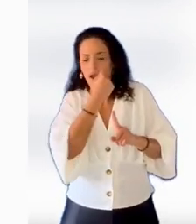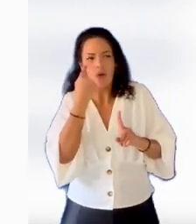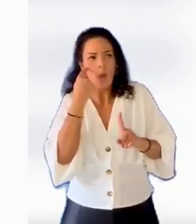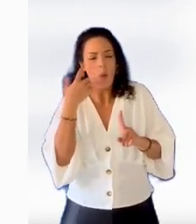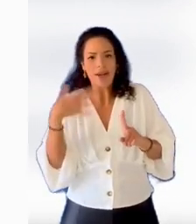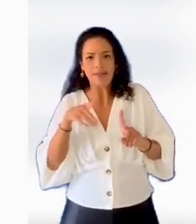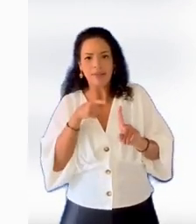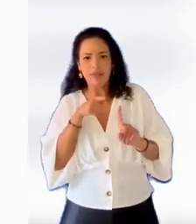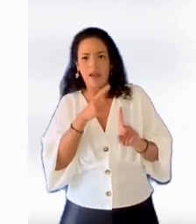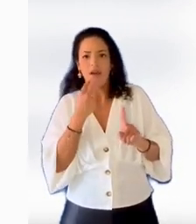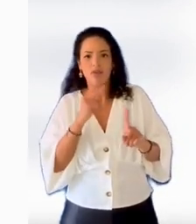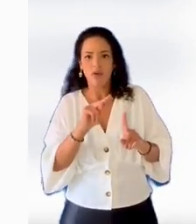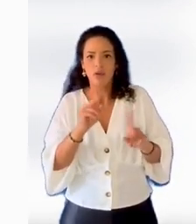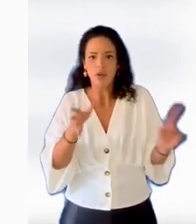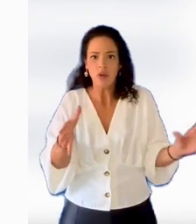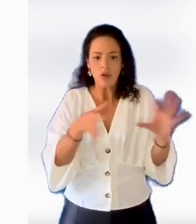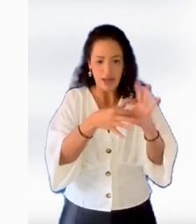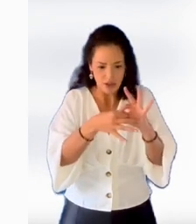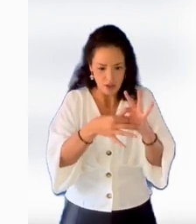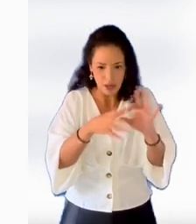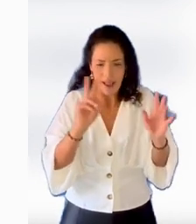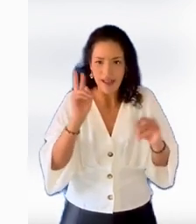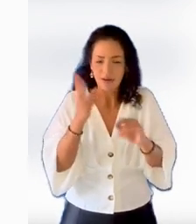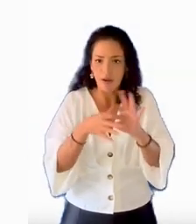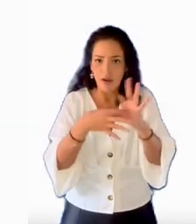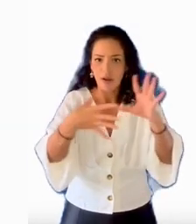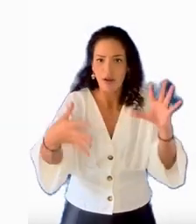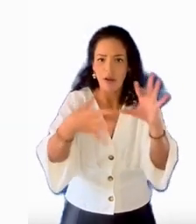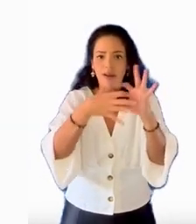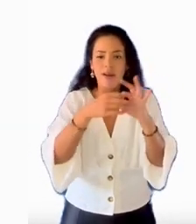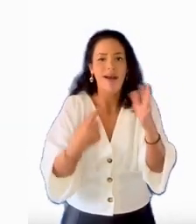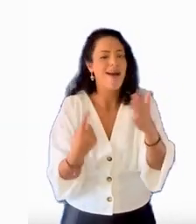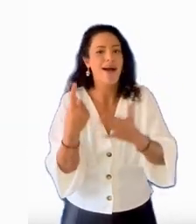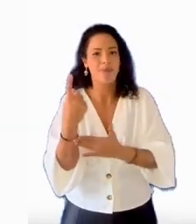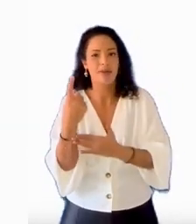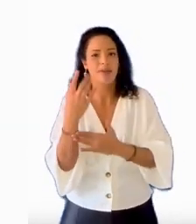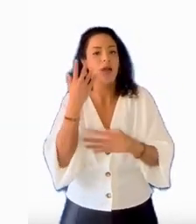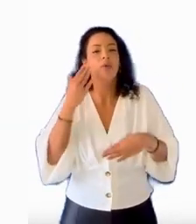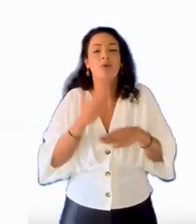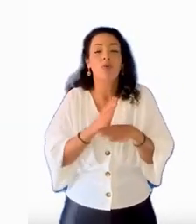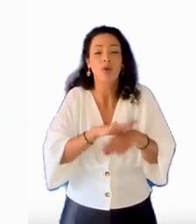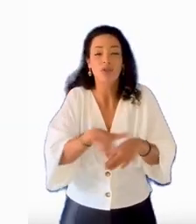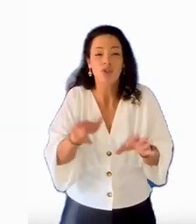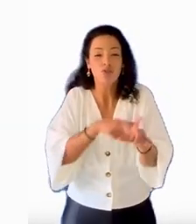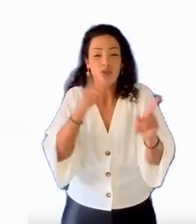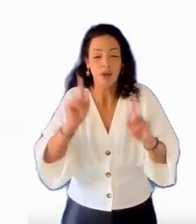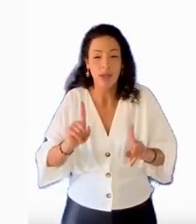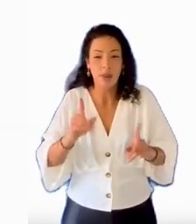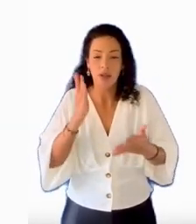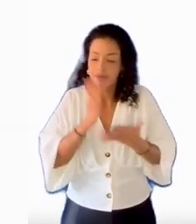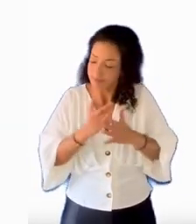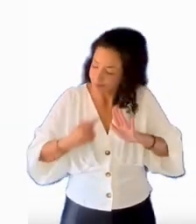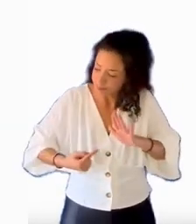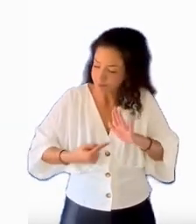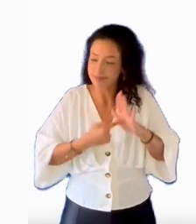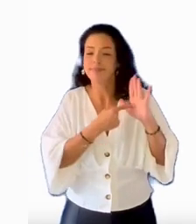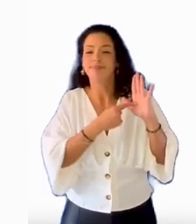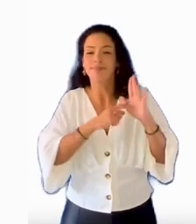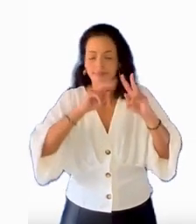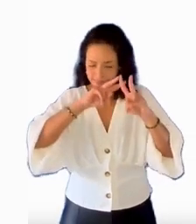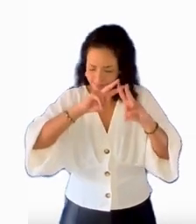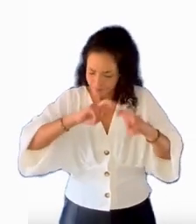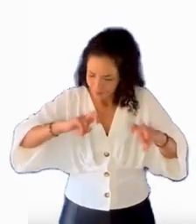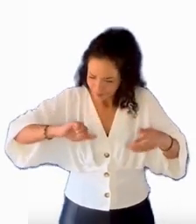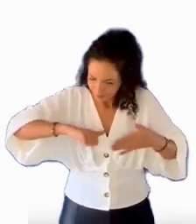afternoon, both connection and reconnection. When we work with children and young people, it is particularly important to explore and